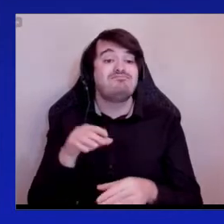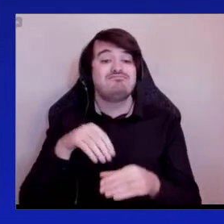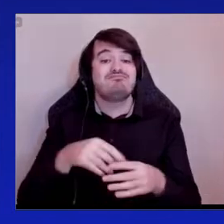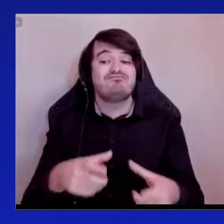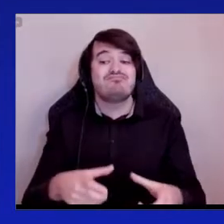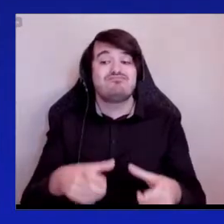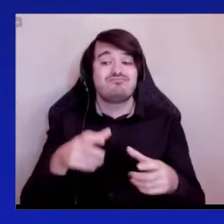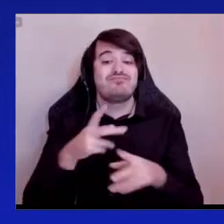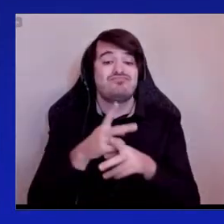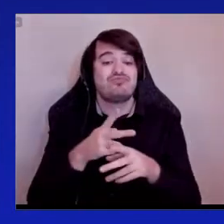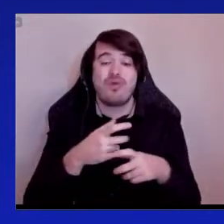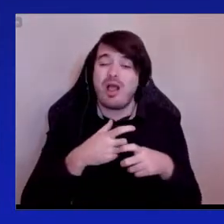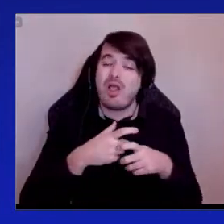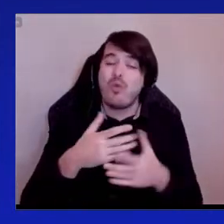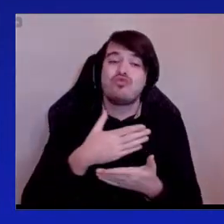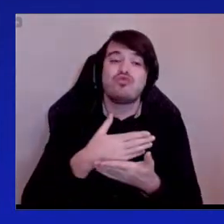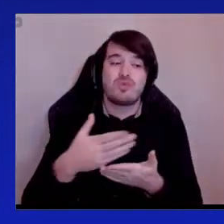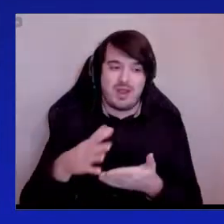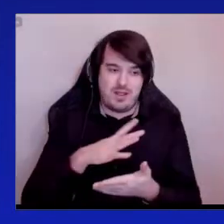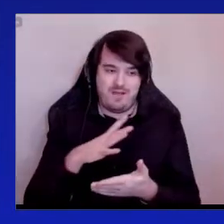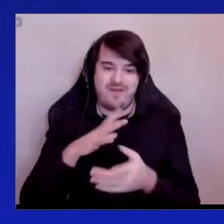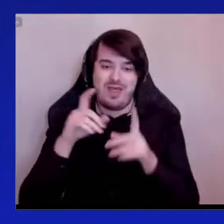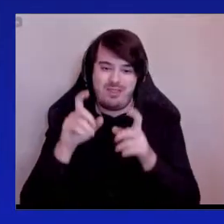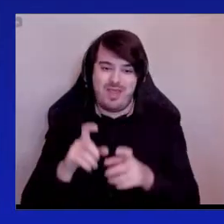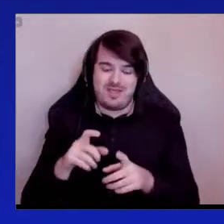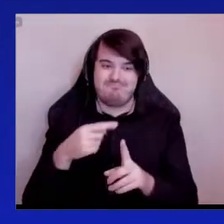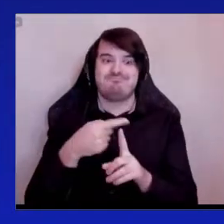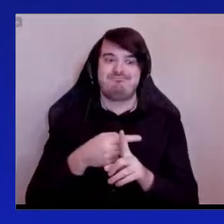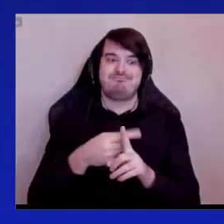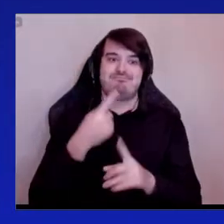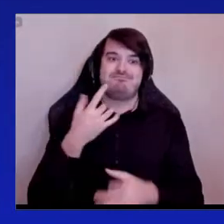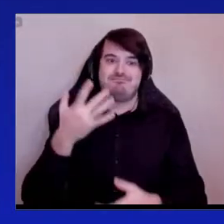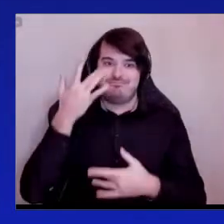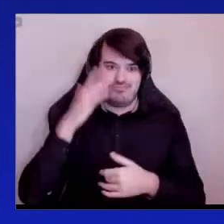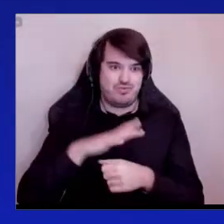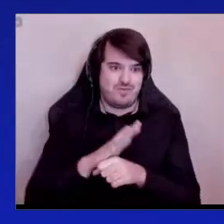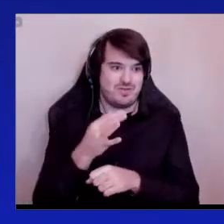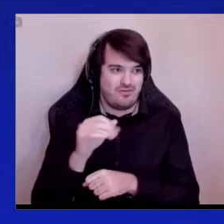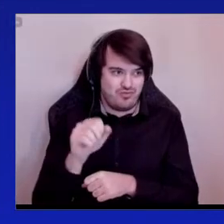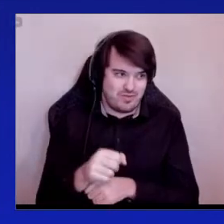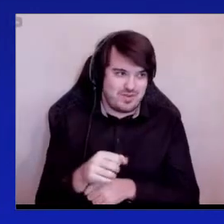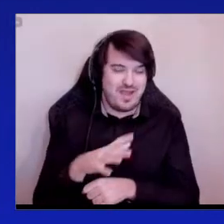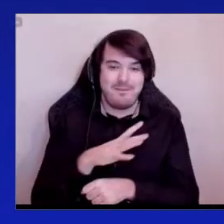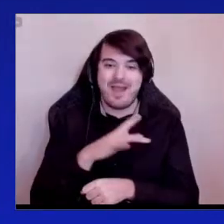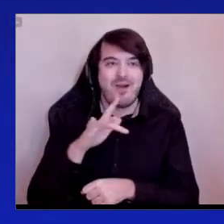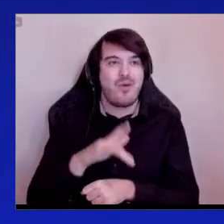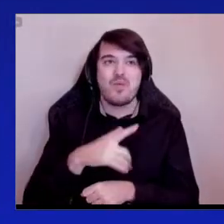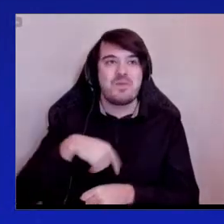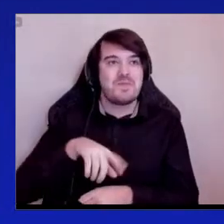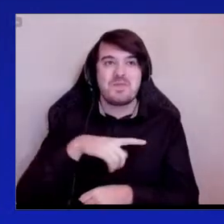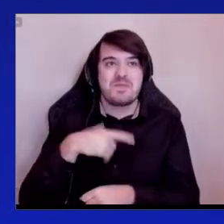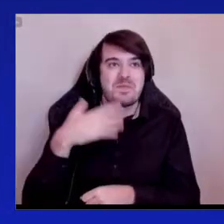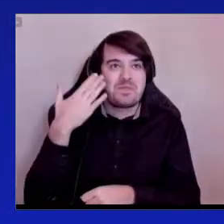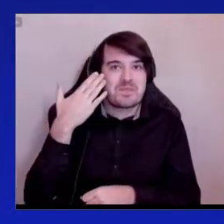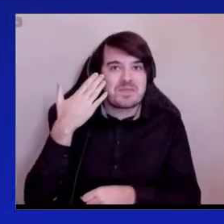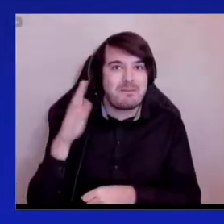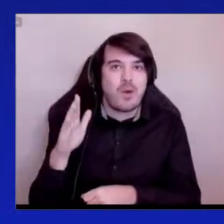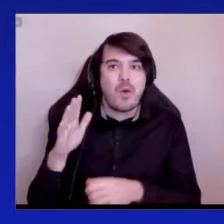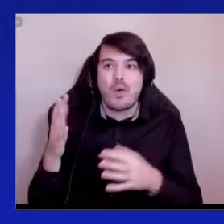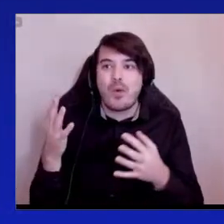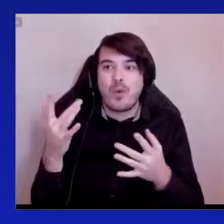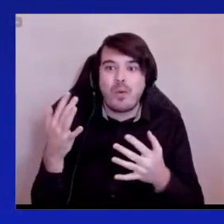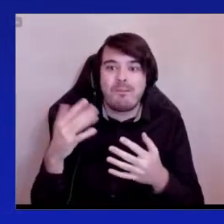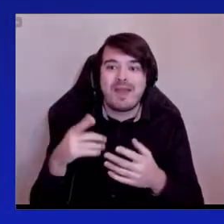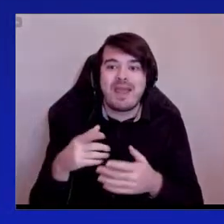COVID-19. And because we don't have good data about how long someone's natural immune